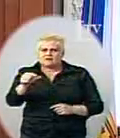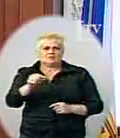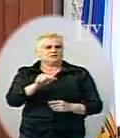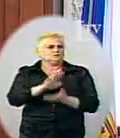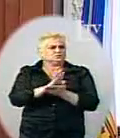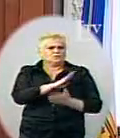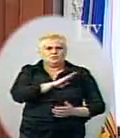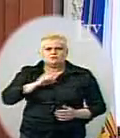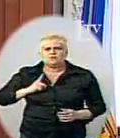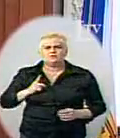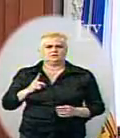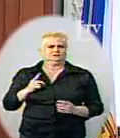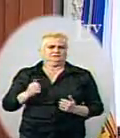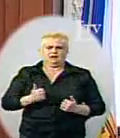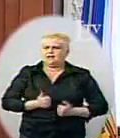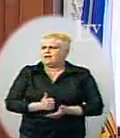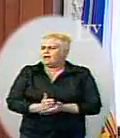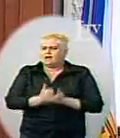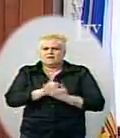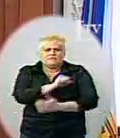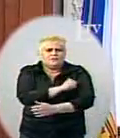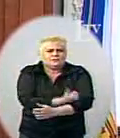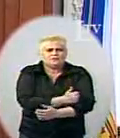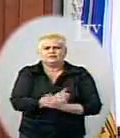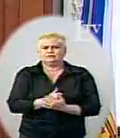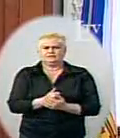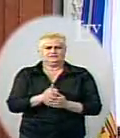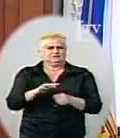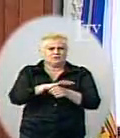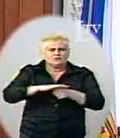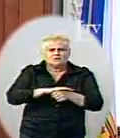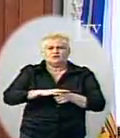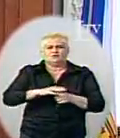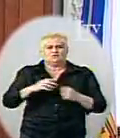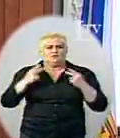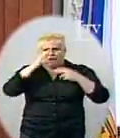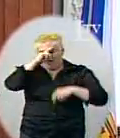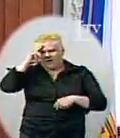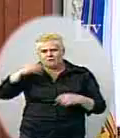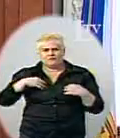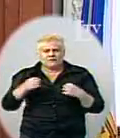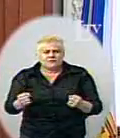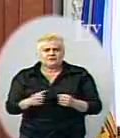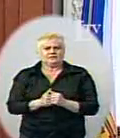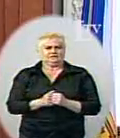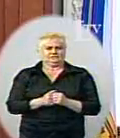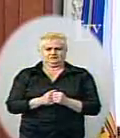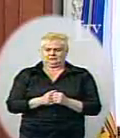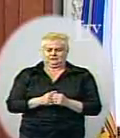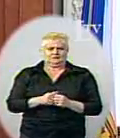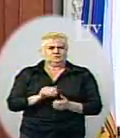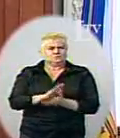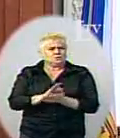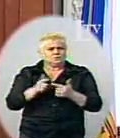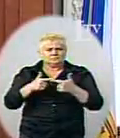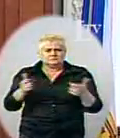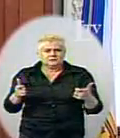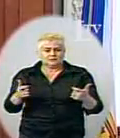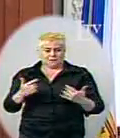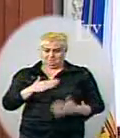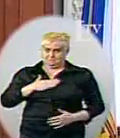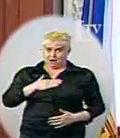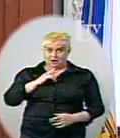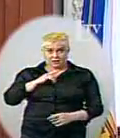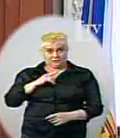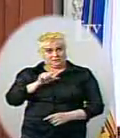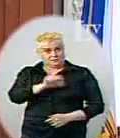authorities, municipalities, and universities. My government is committed to providing services